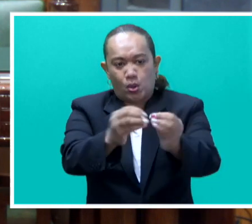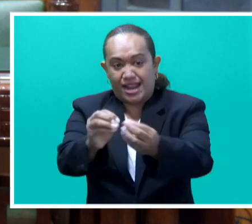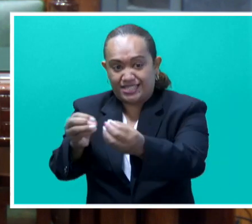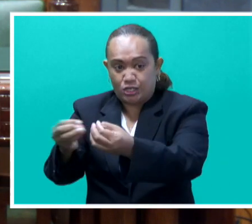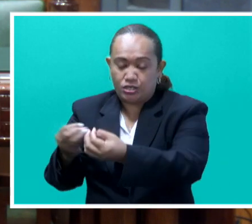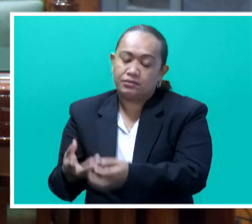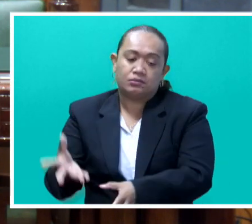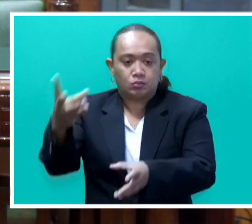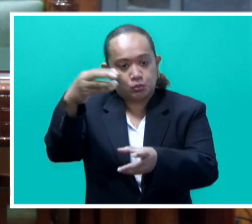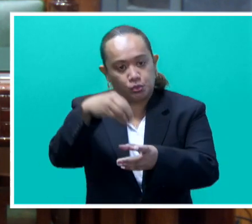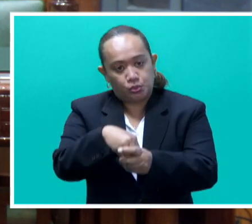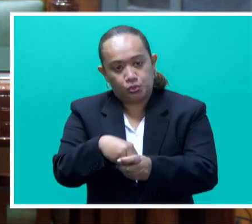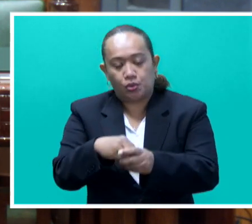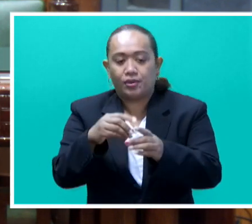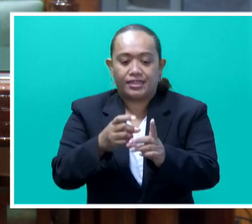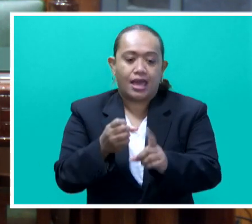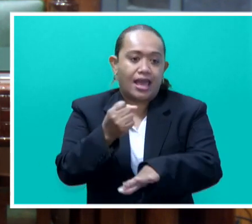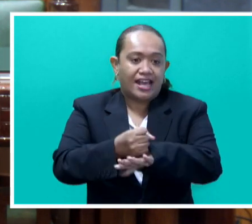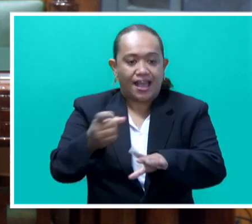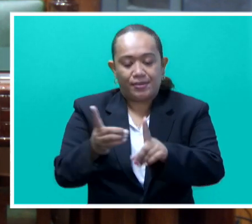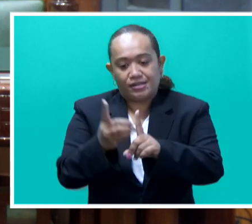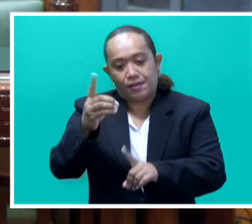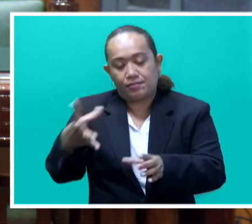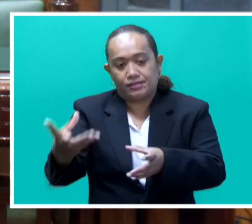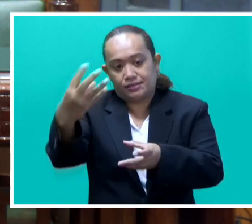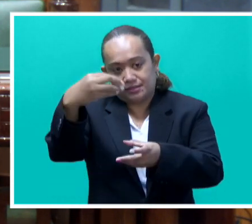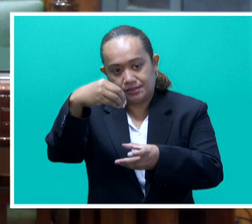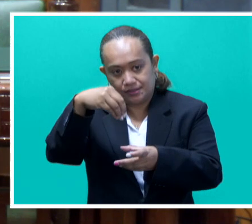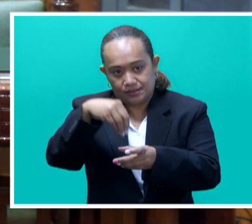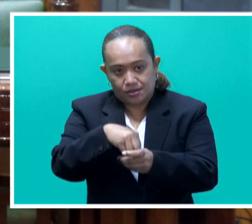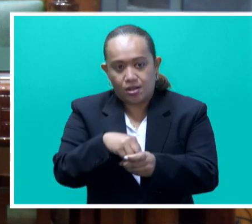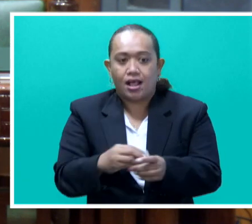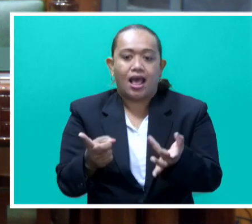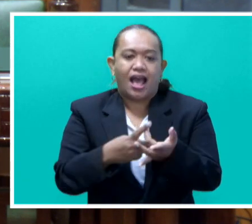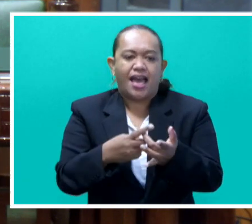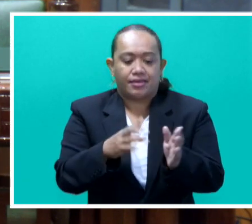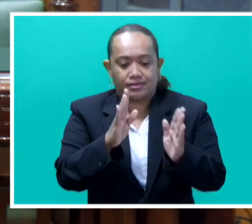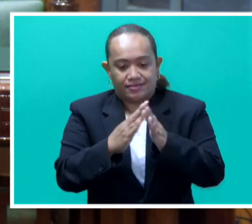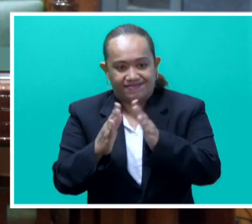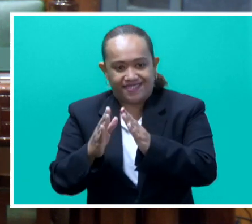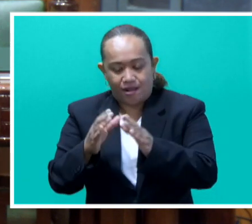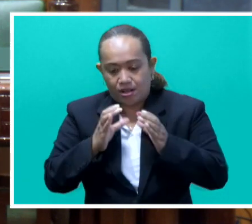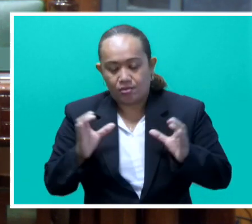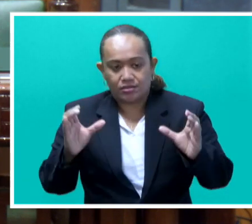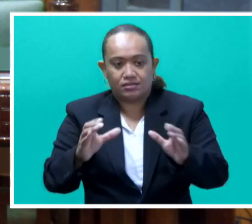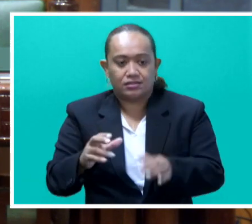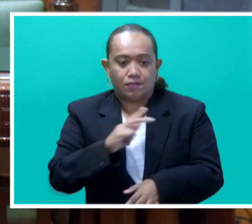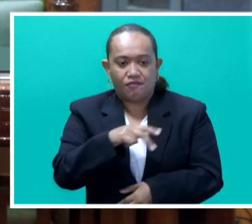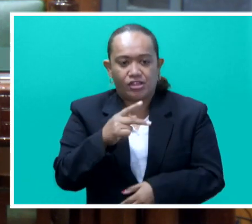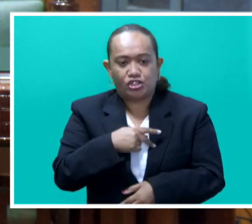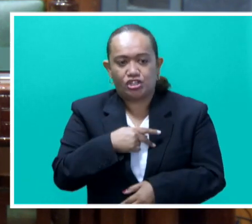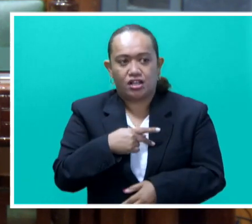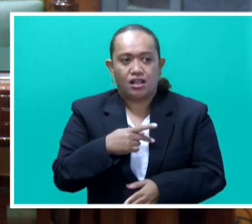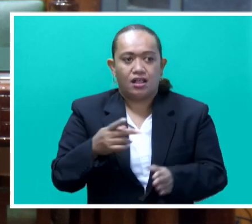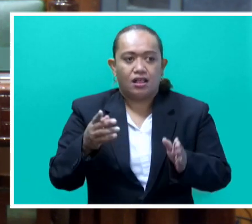government departments, utility and infrastructure agencies, municipal councils, professional bodies such